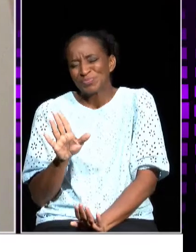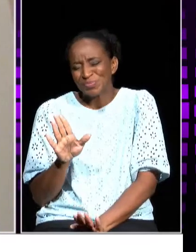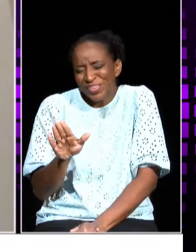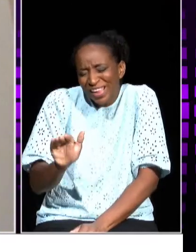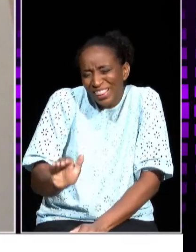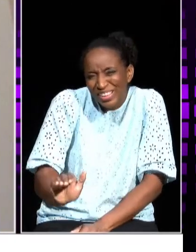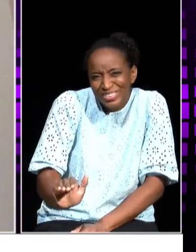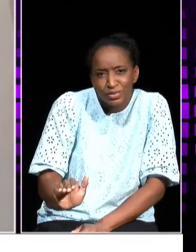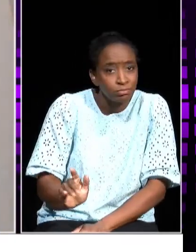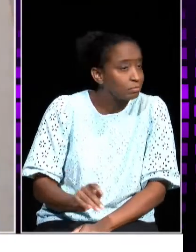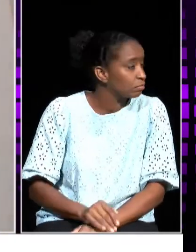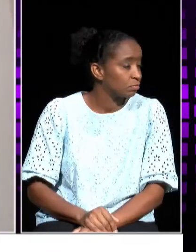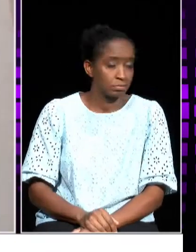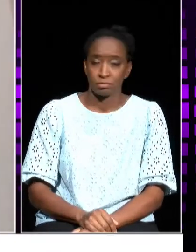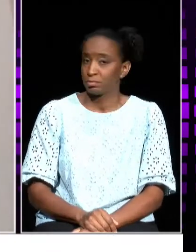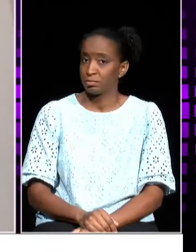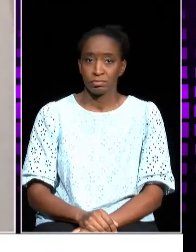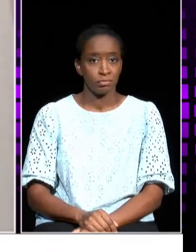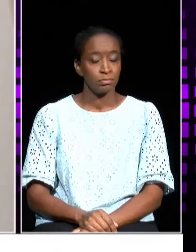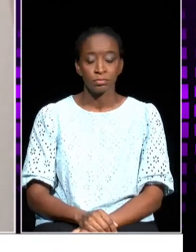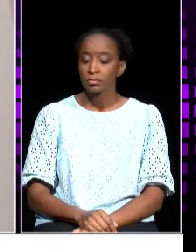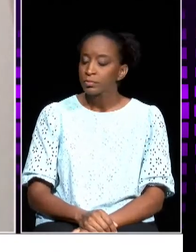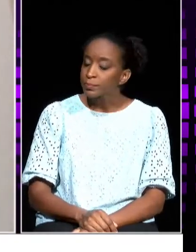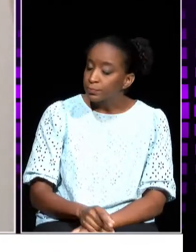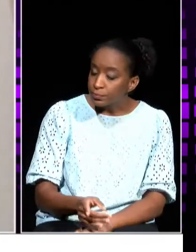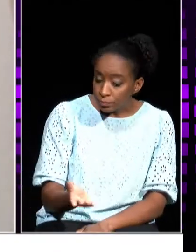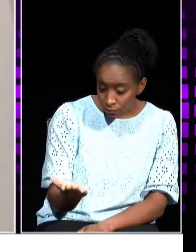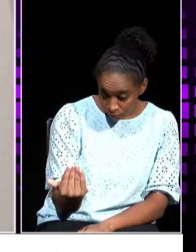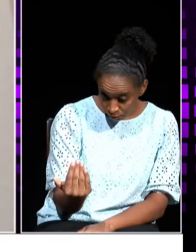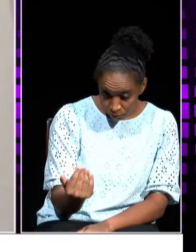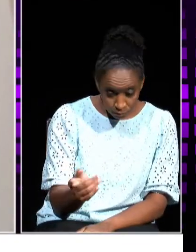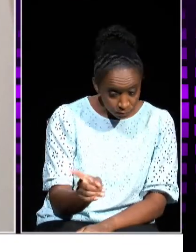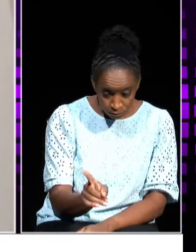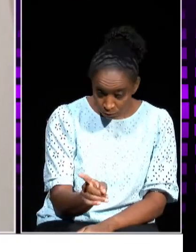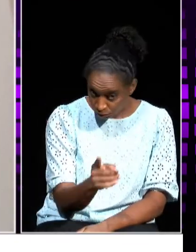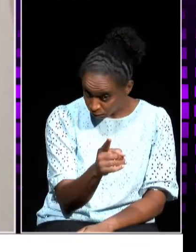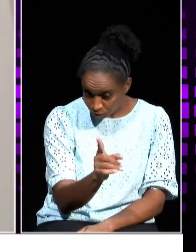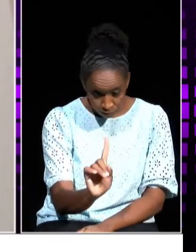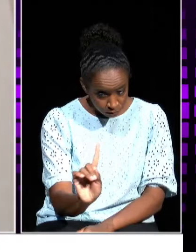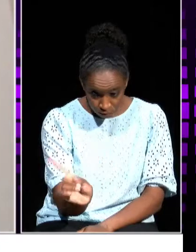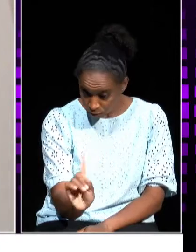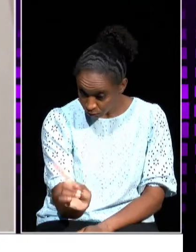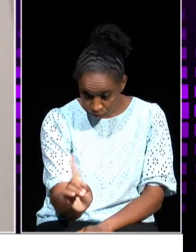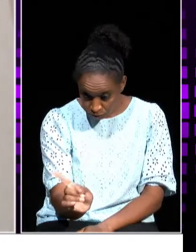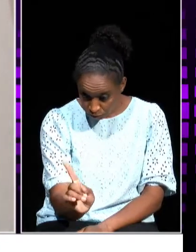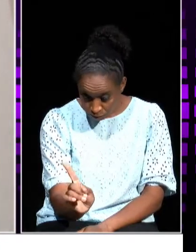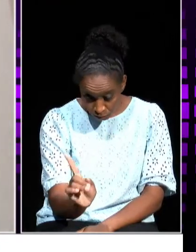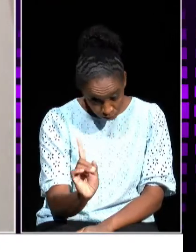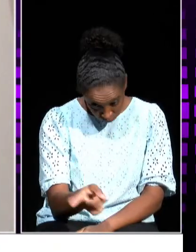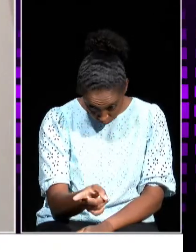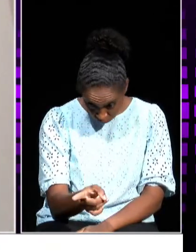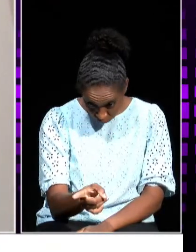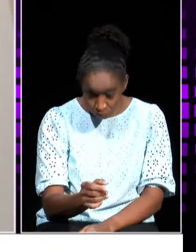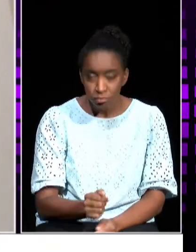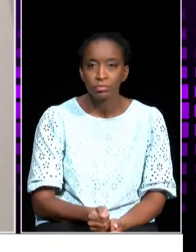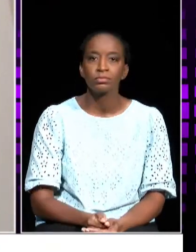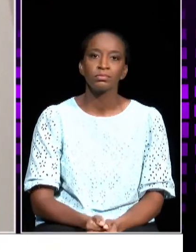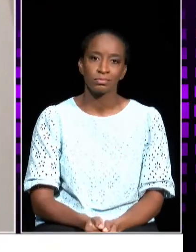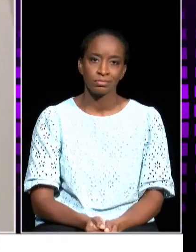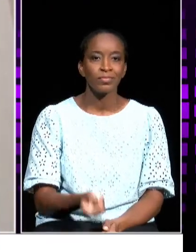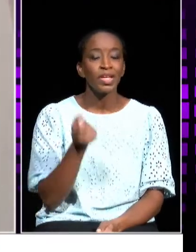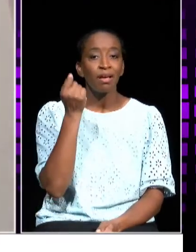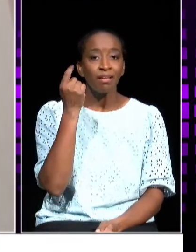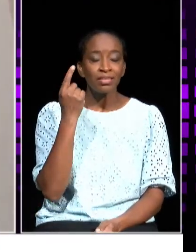child. No, you have to make the child understand, if you do this, there's a consequence to it, rather than